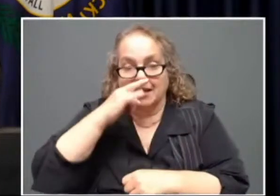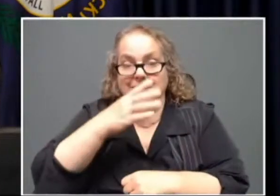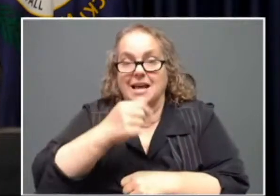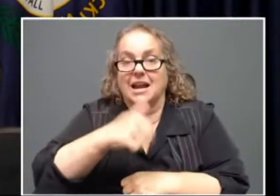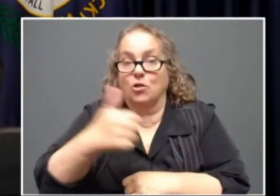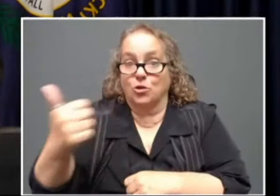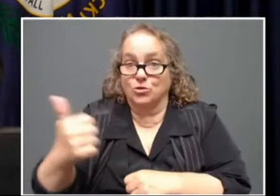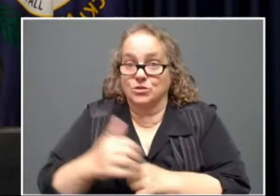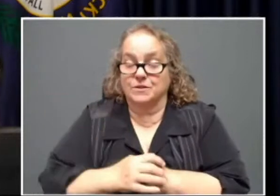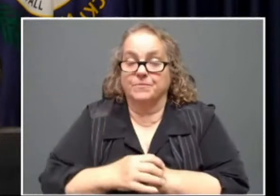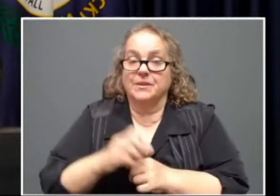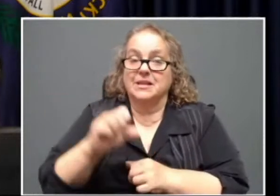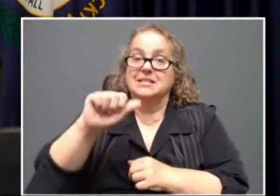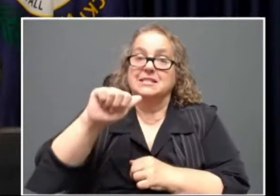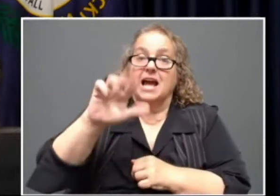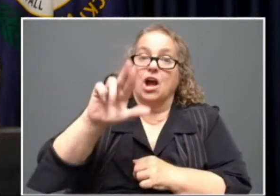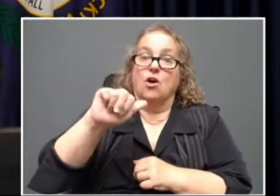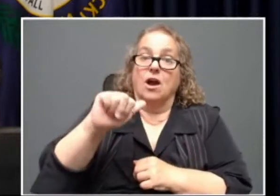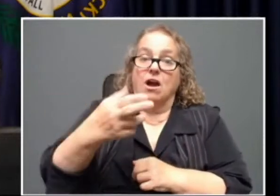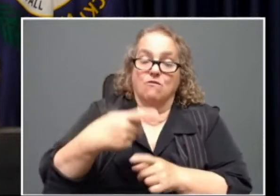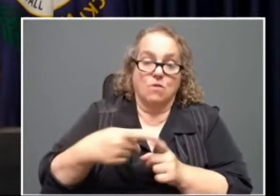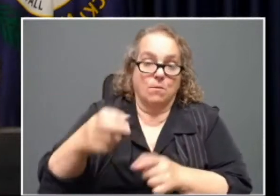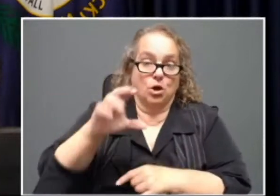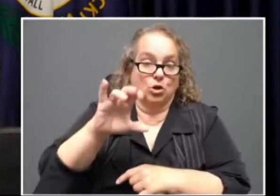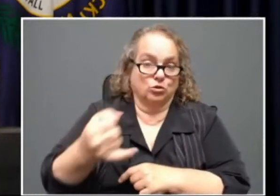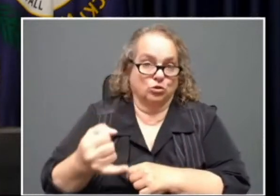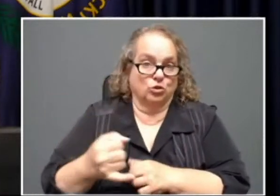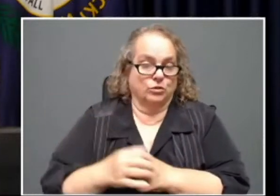Sarah Ladd from the Courier-Journal.